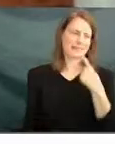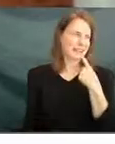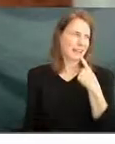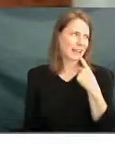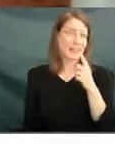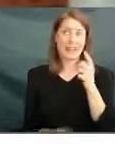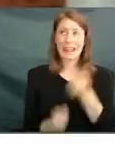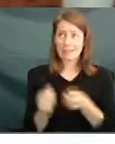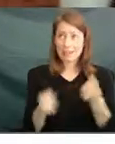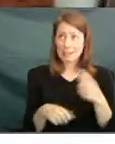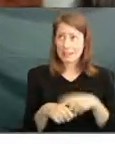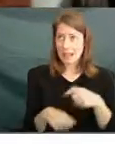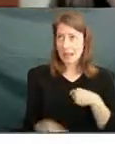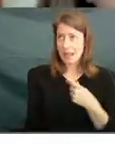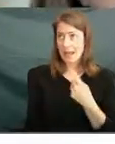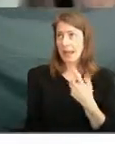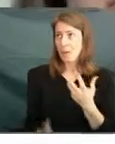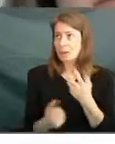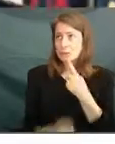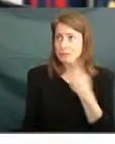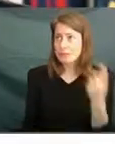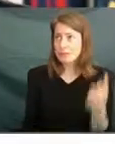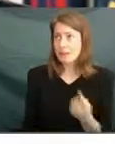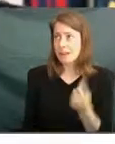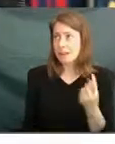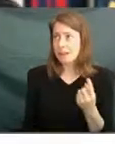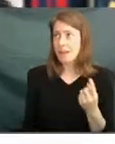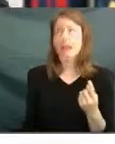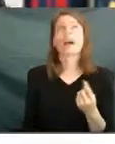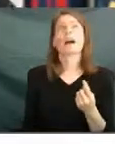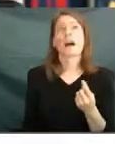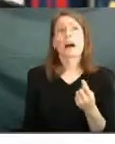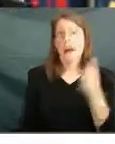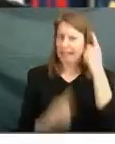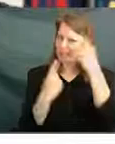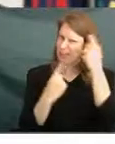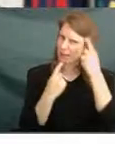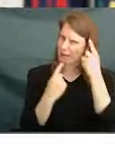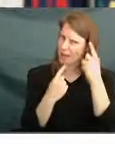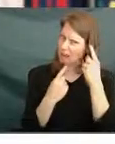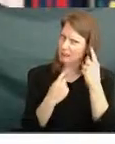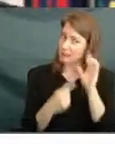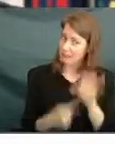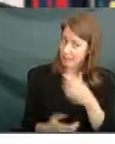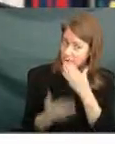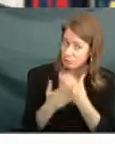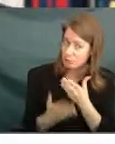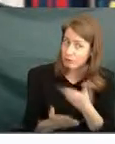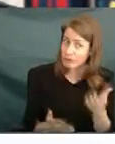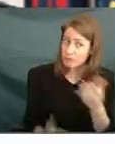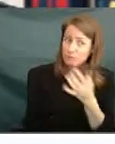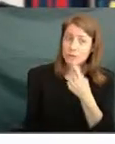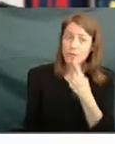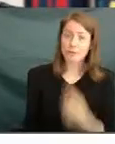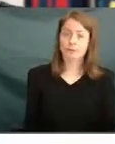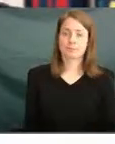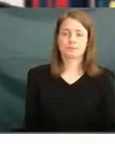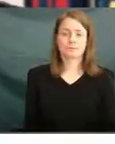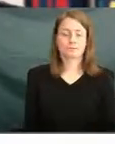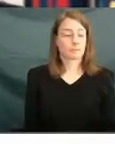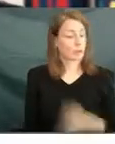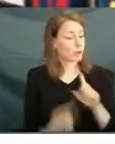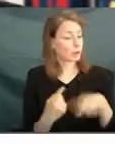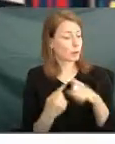that maybe it's not the best thing to do. No. When we were younger, then we didn't think right, I